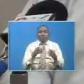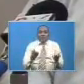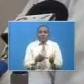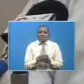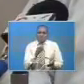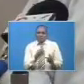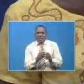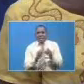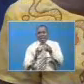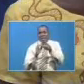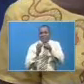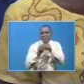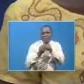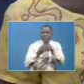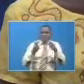be about